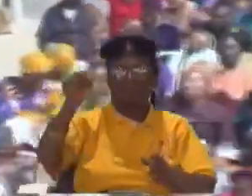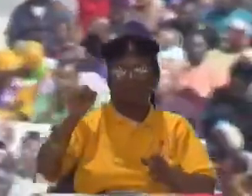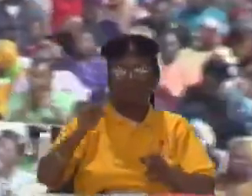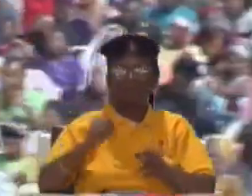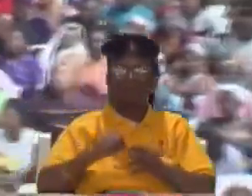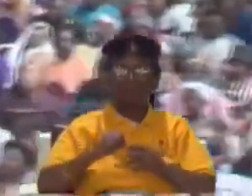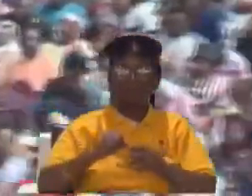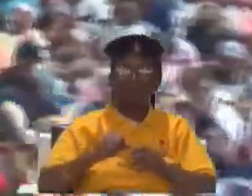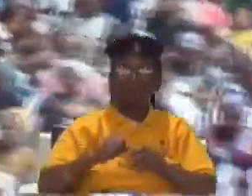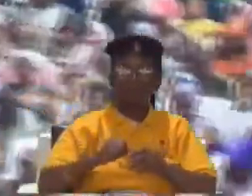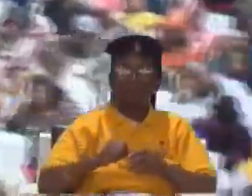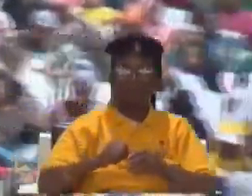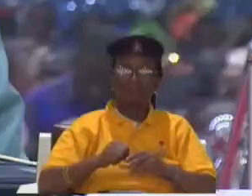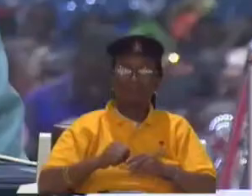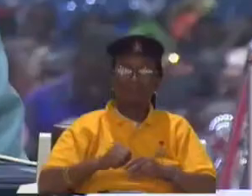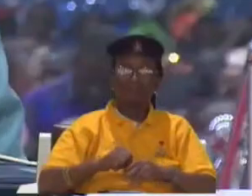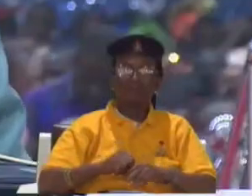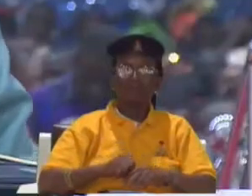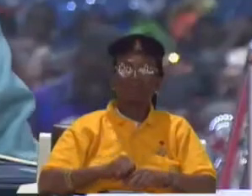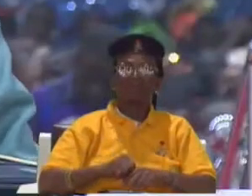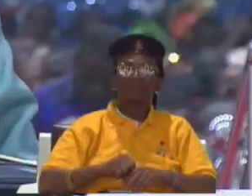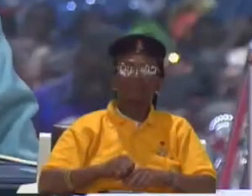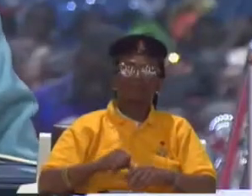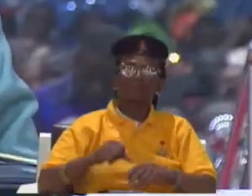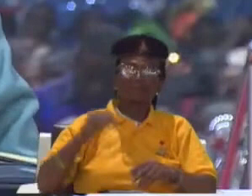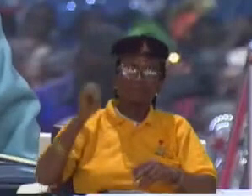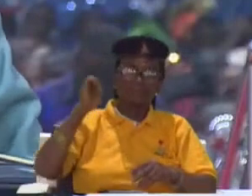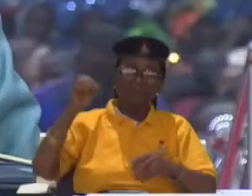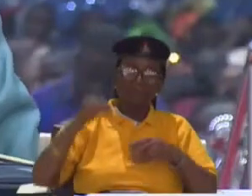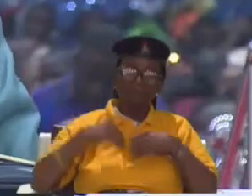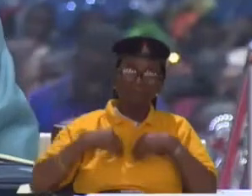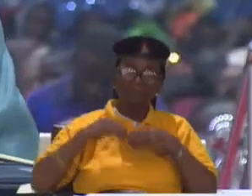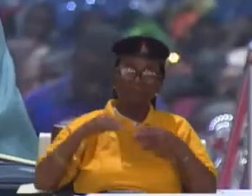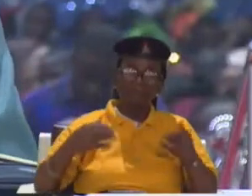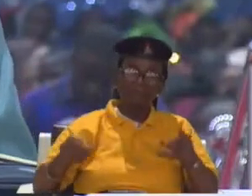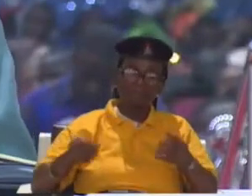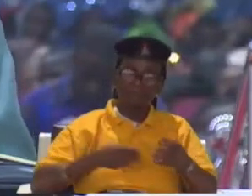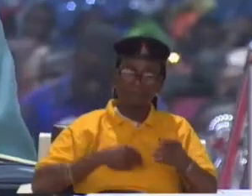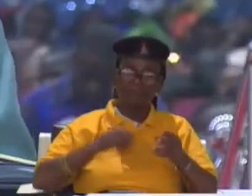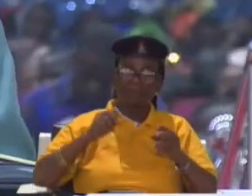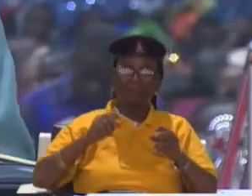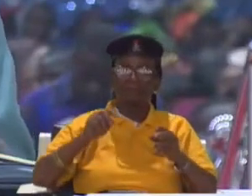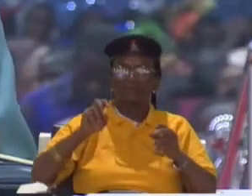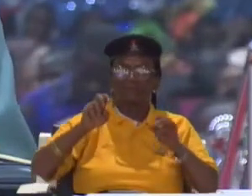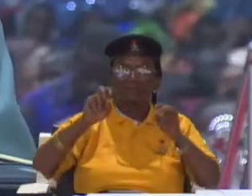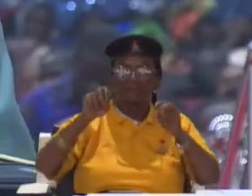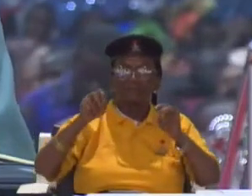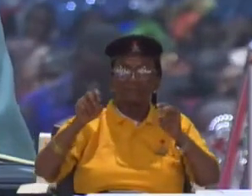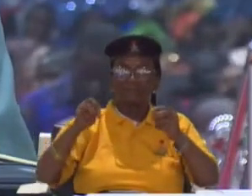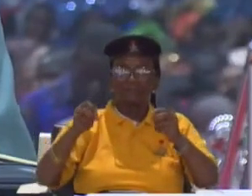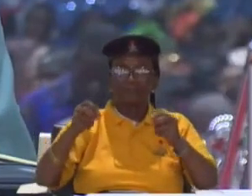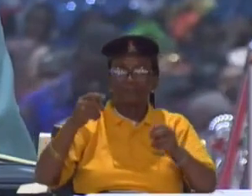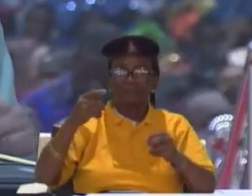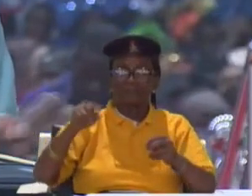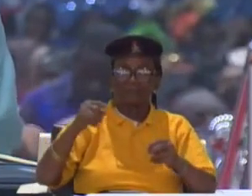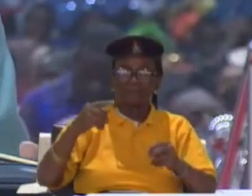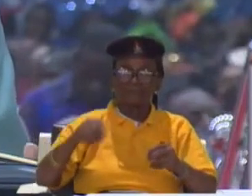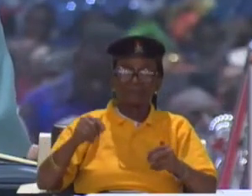He has also given us the theme for the Congress in December. Ati bakana o ti fun wa ni akori